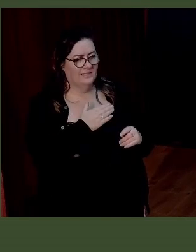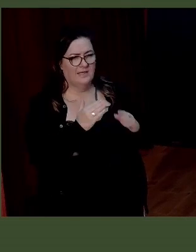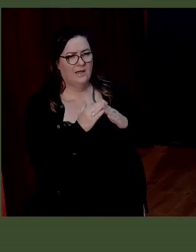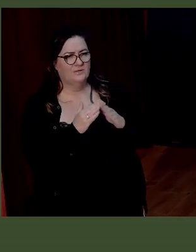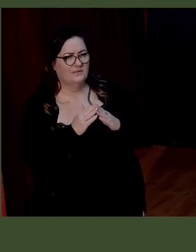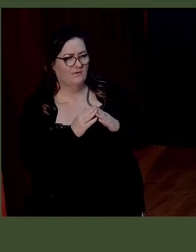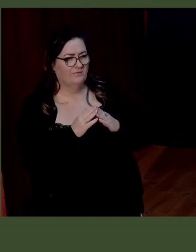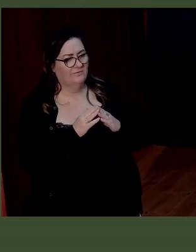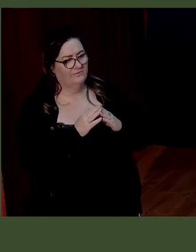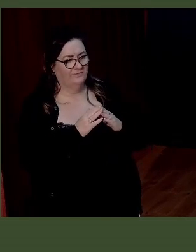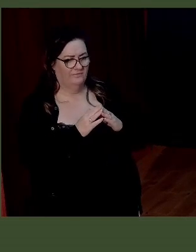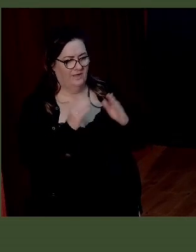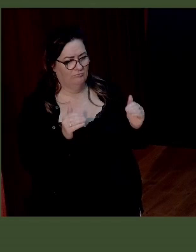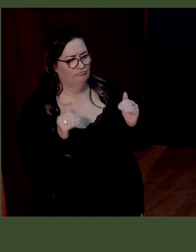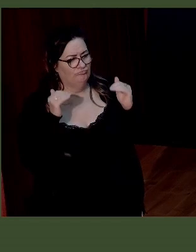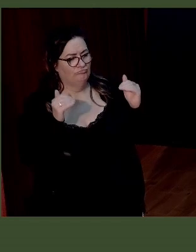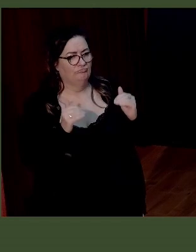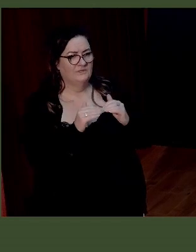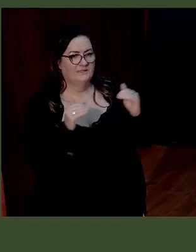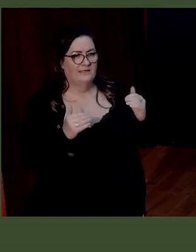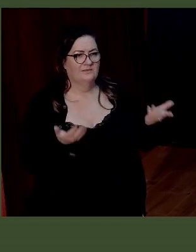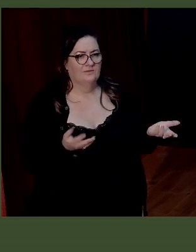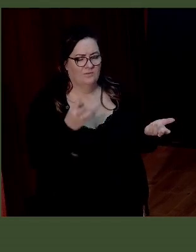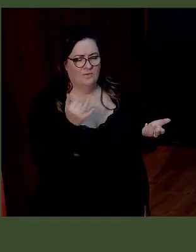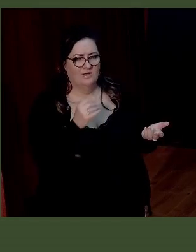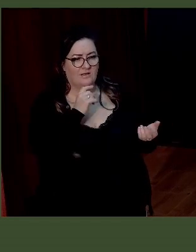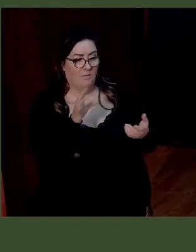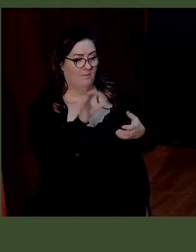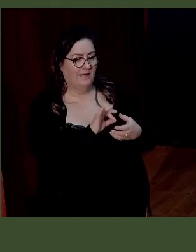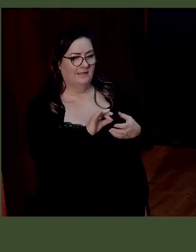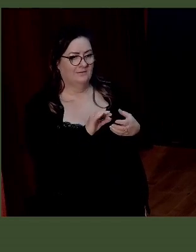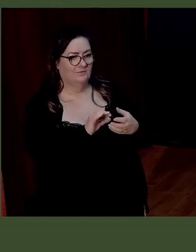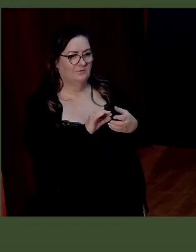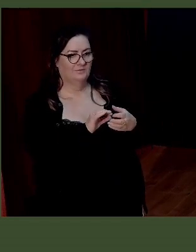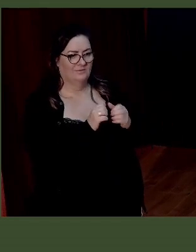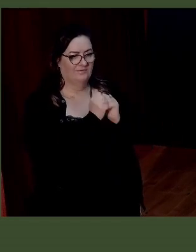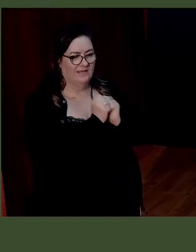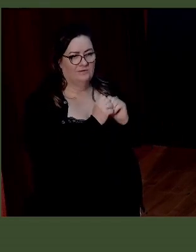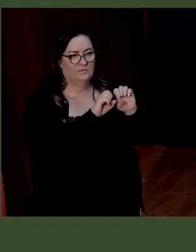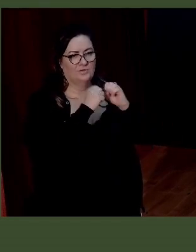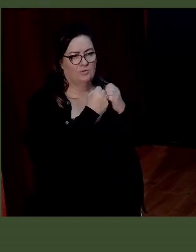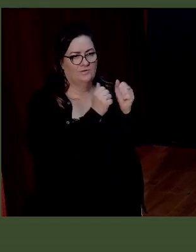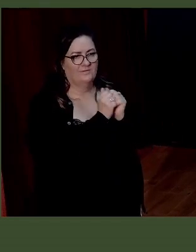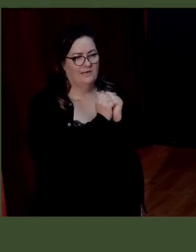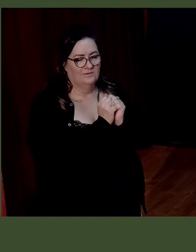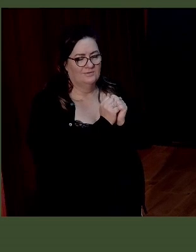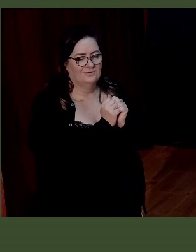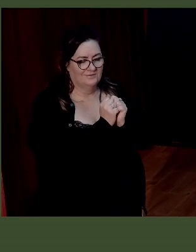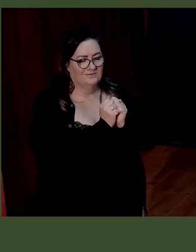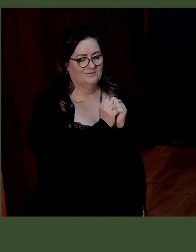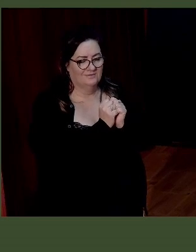a superior standard. Why? Coming back to the business of social values. It finished off